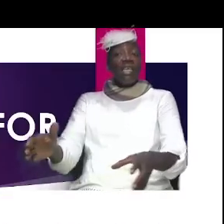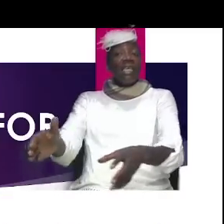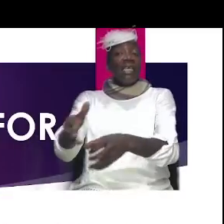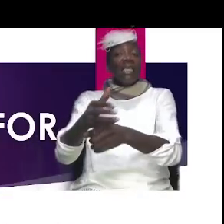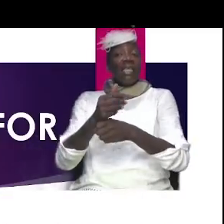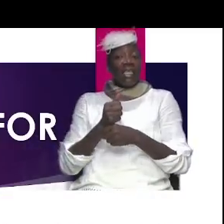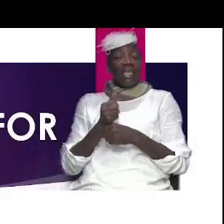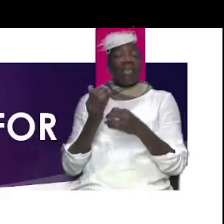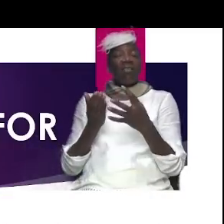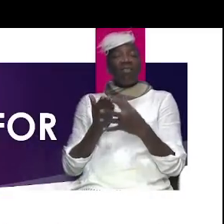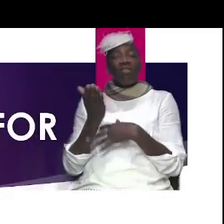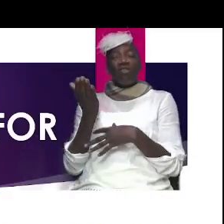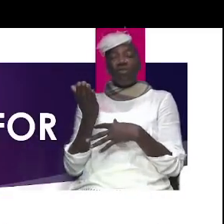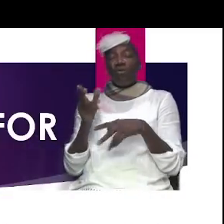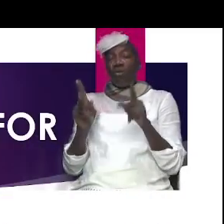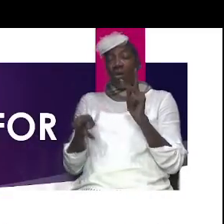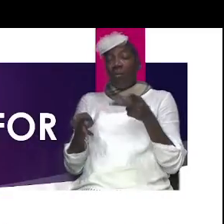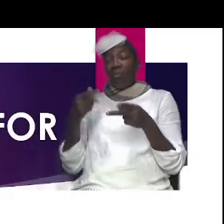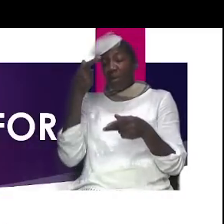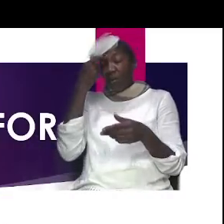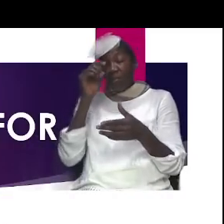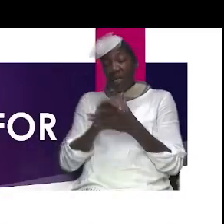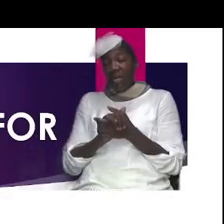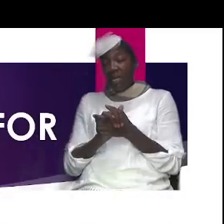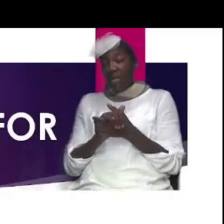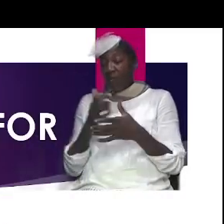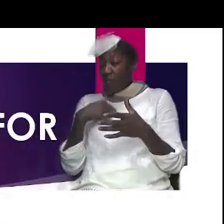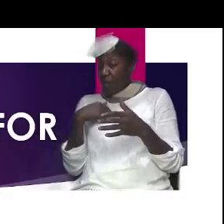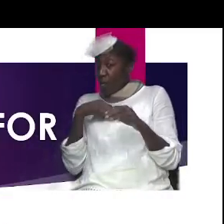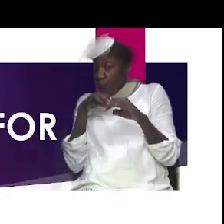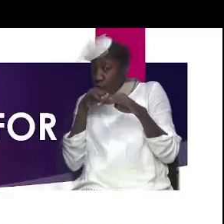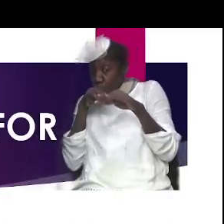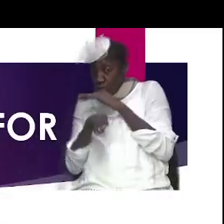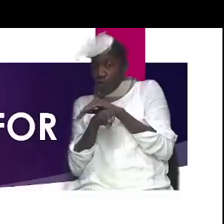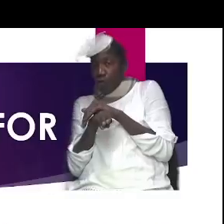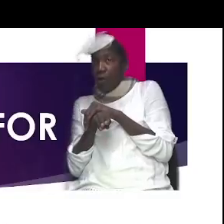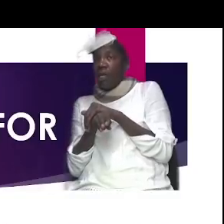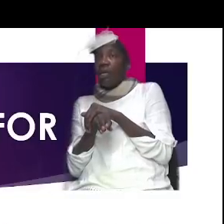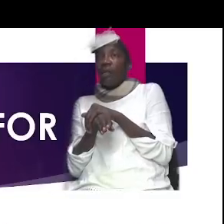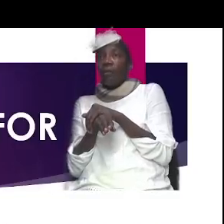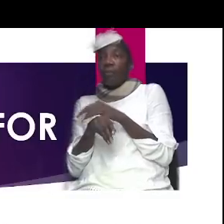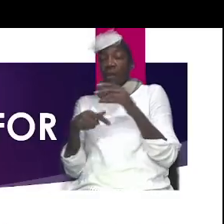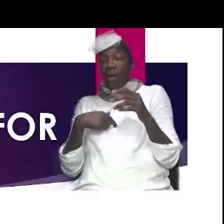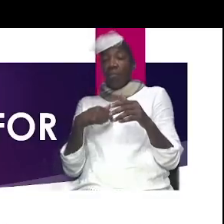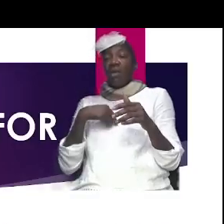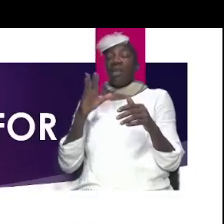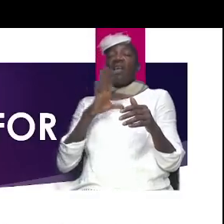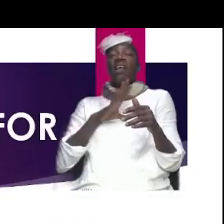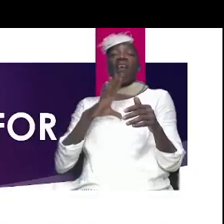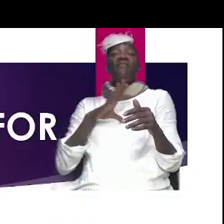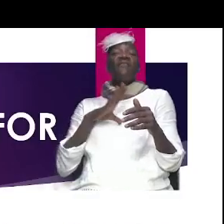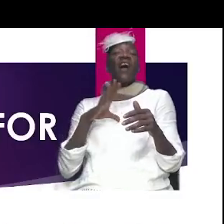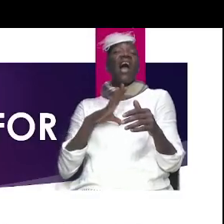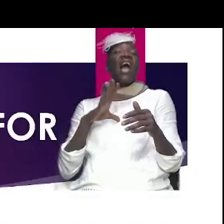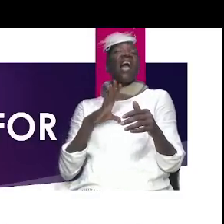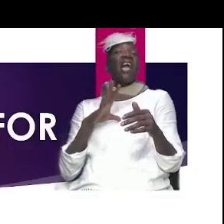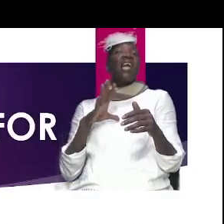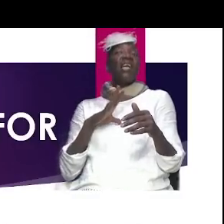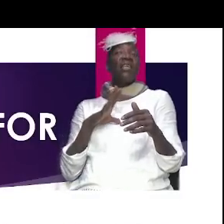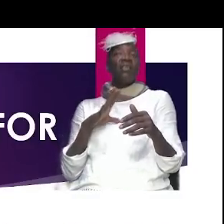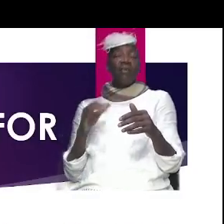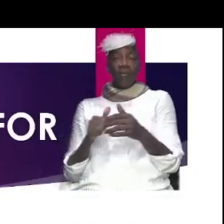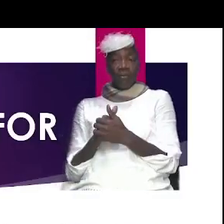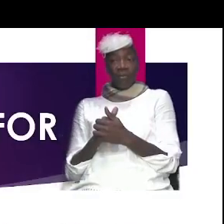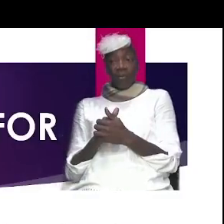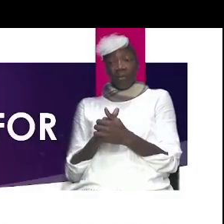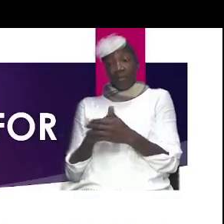that, oh, all that I want is to make it in. Once I slip in, I will be fine. And of course, ultimately, you will be